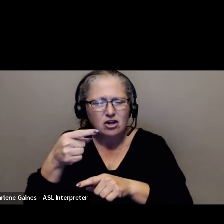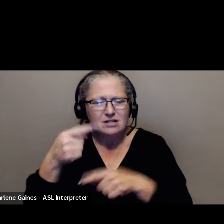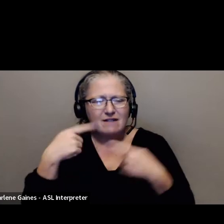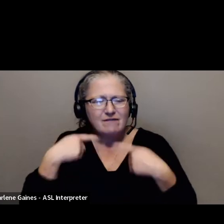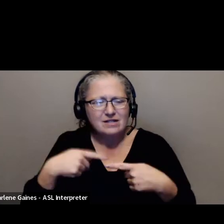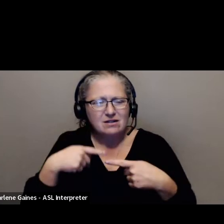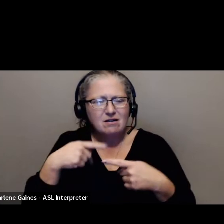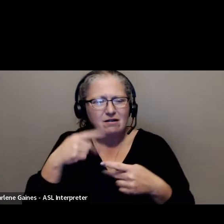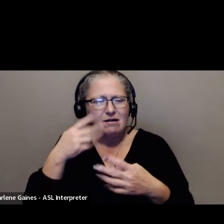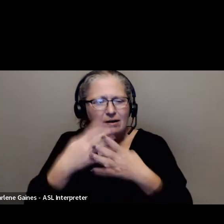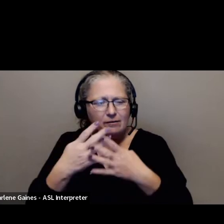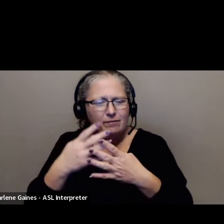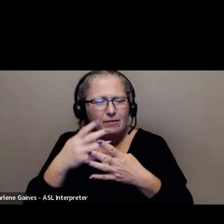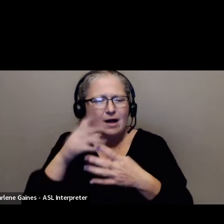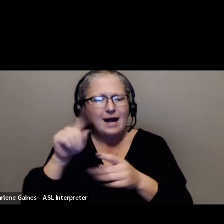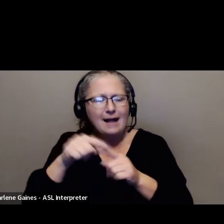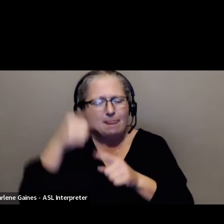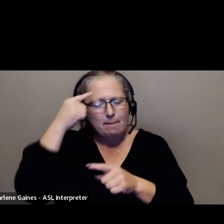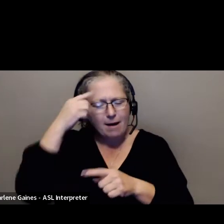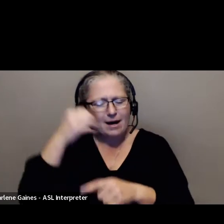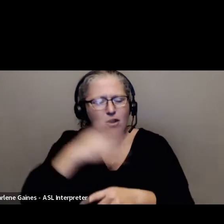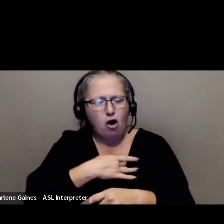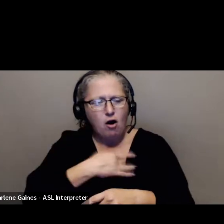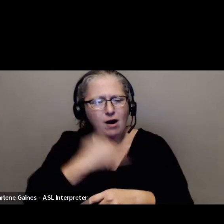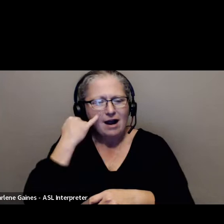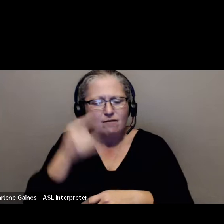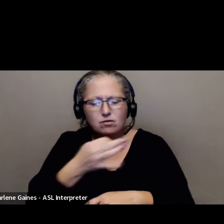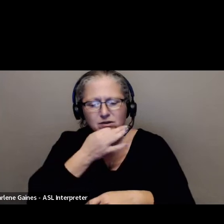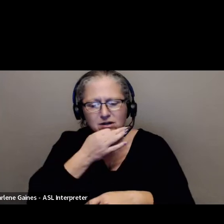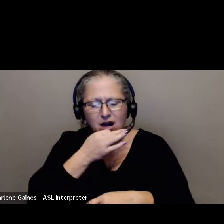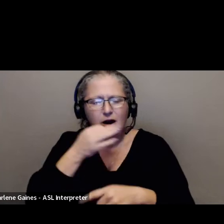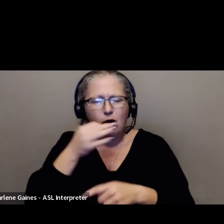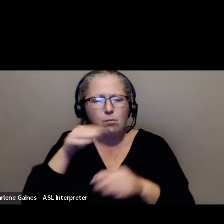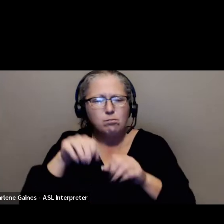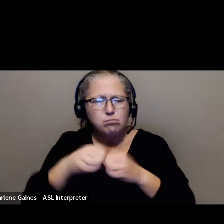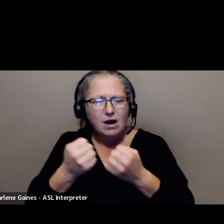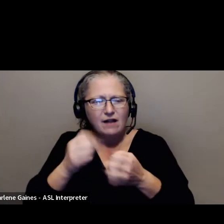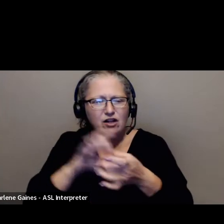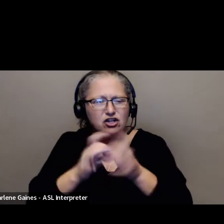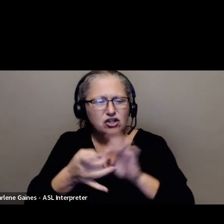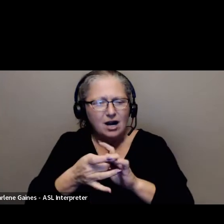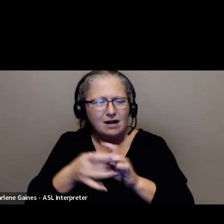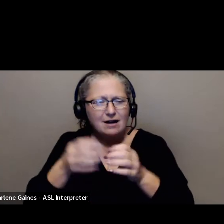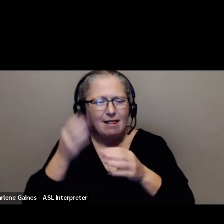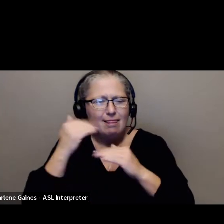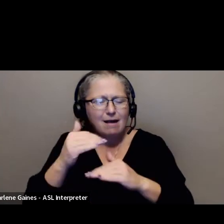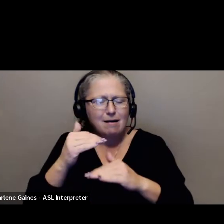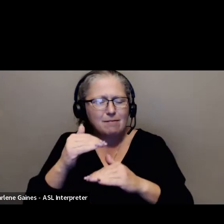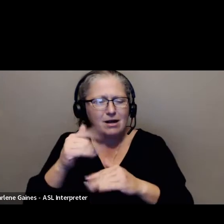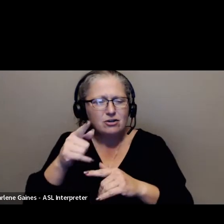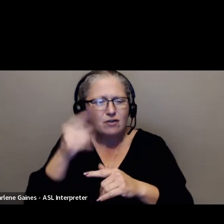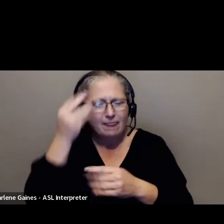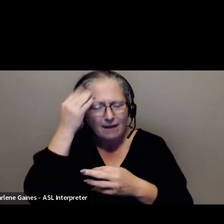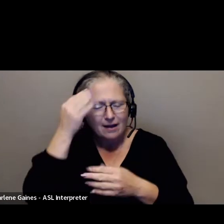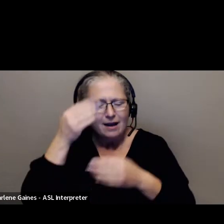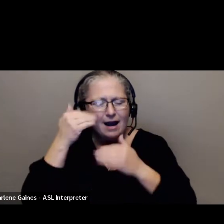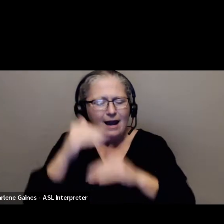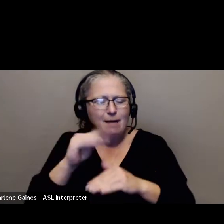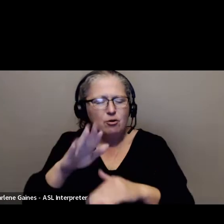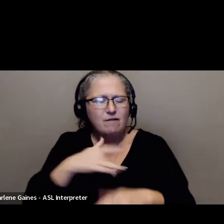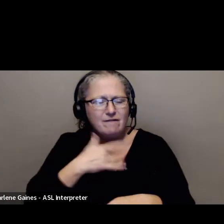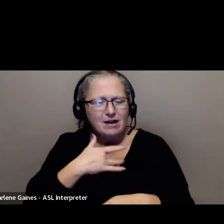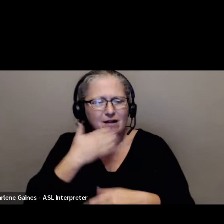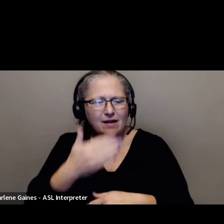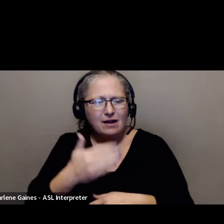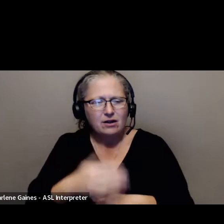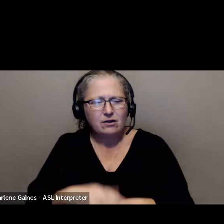the mind too, as well as the heart. That is, if you dare to break those chains that limit your consciousness, that limit your thinking, and limit your feeling.